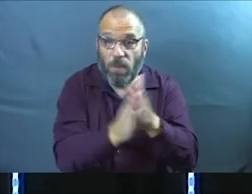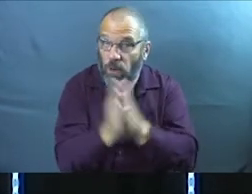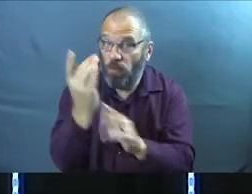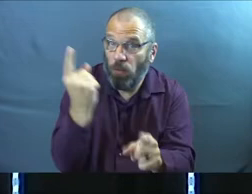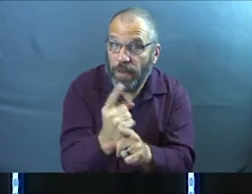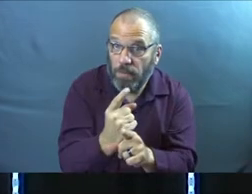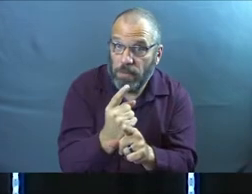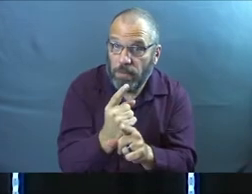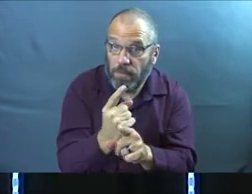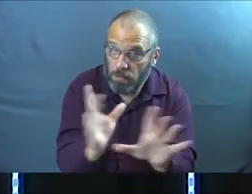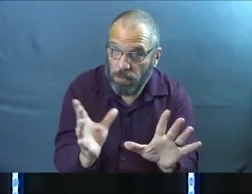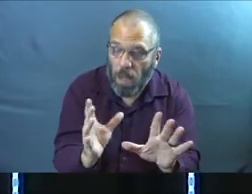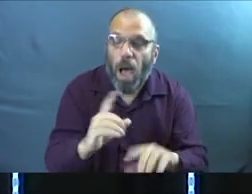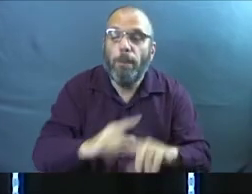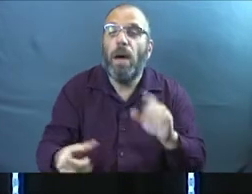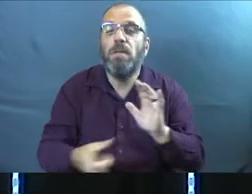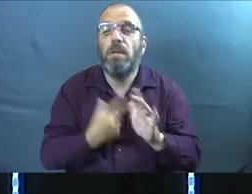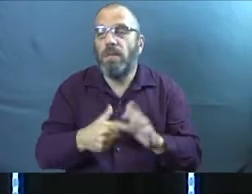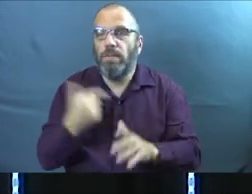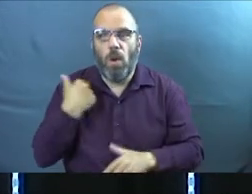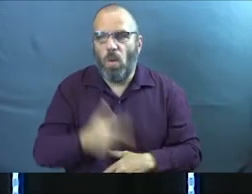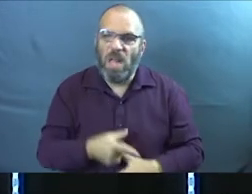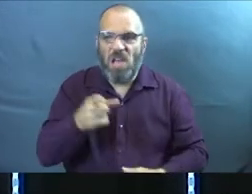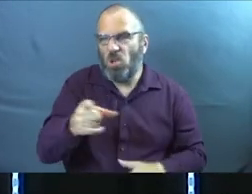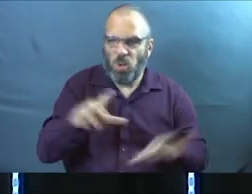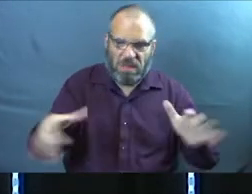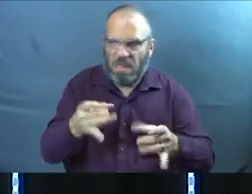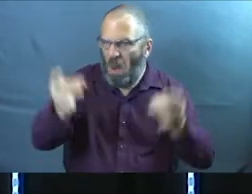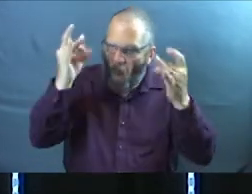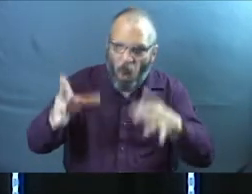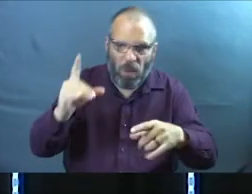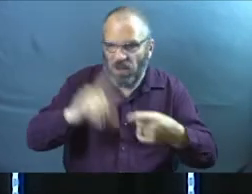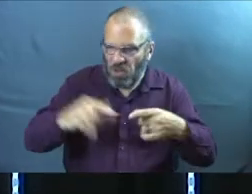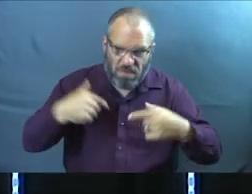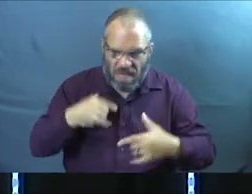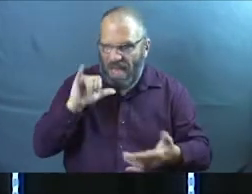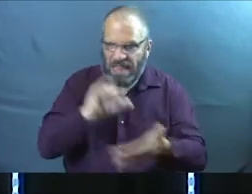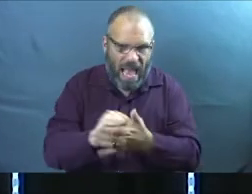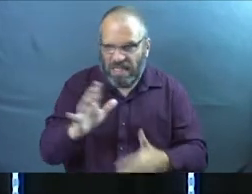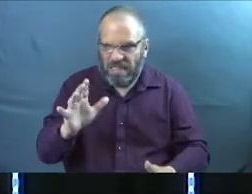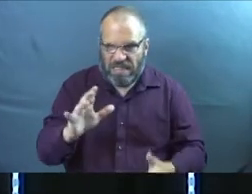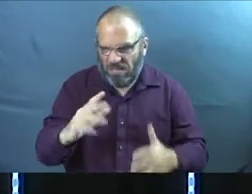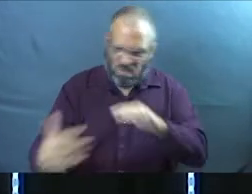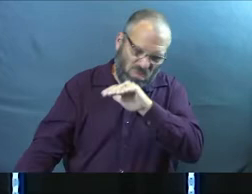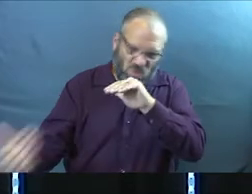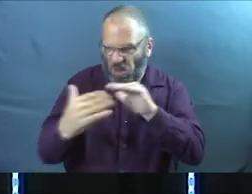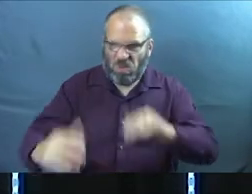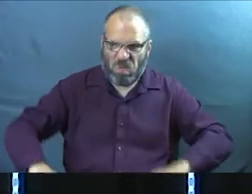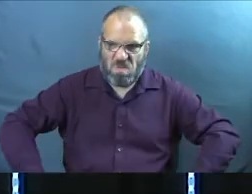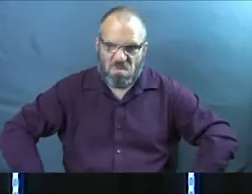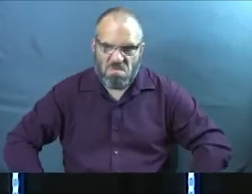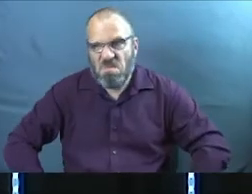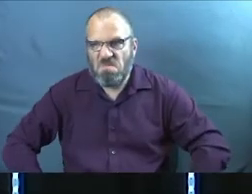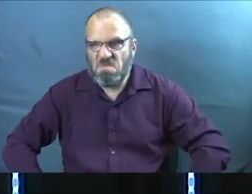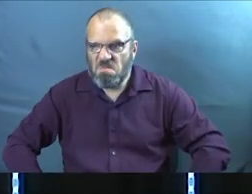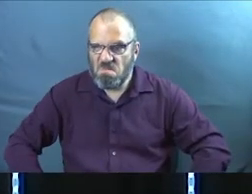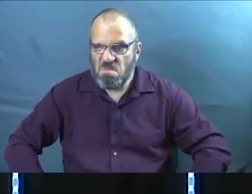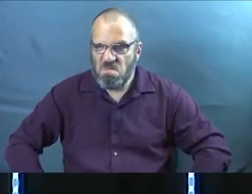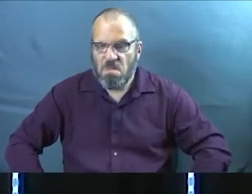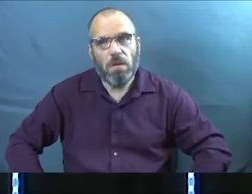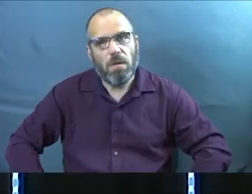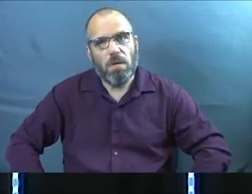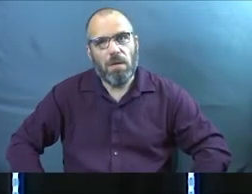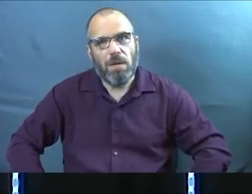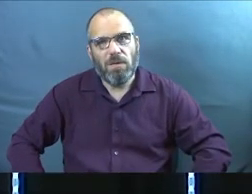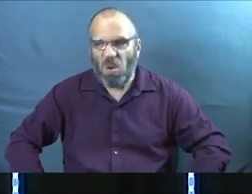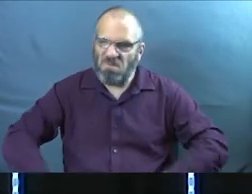yes? But sometimes we're like, you just did a terrible thing, and this is just justice. And so it